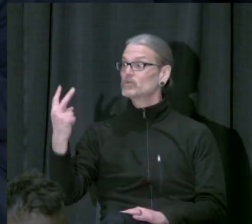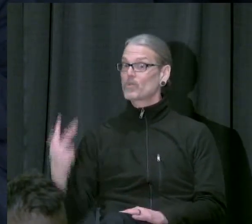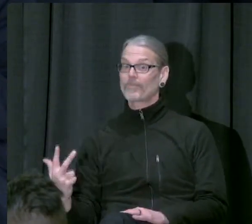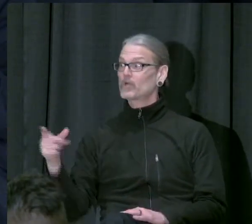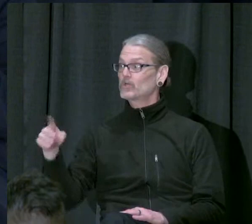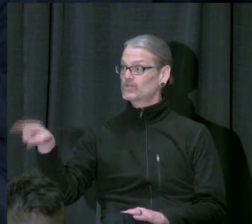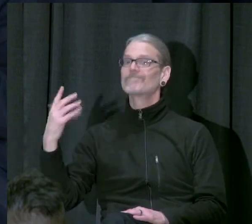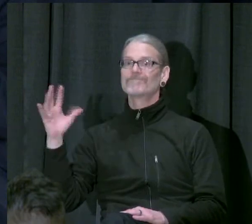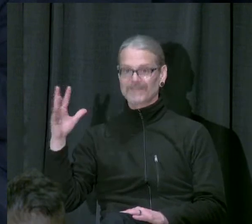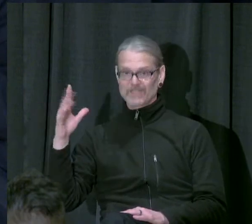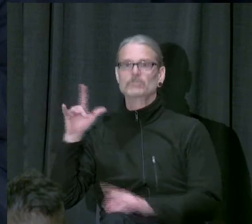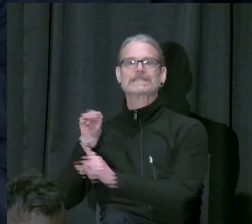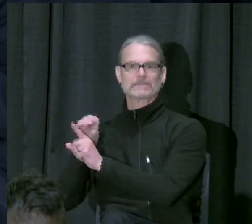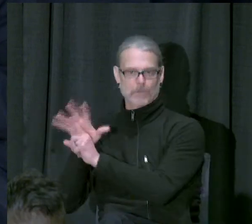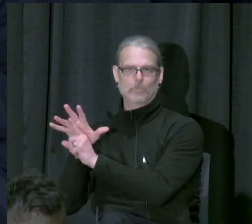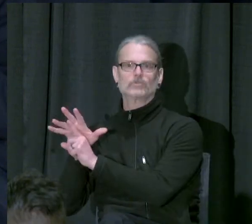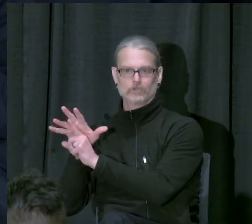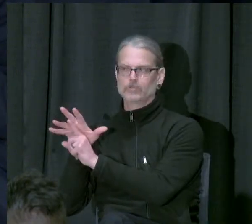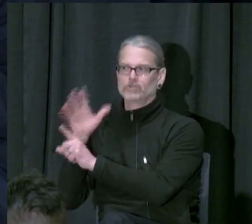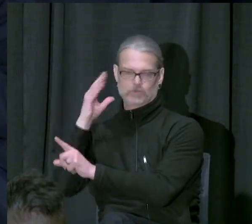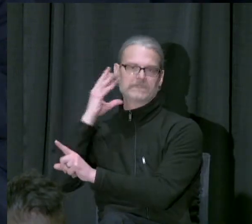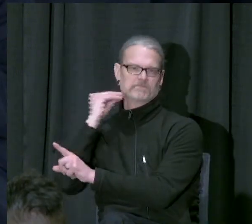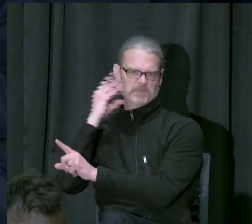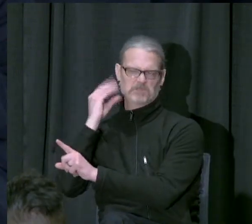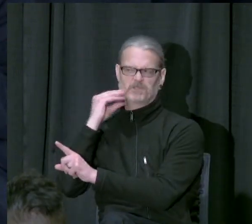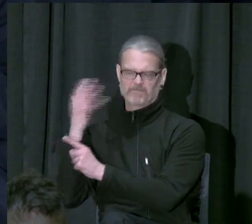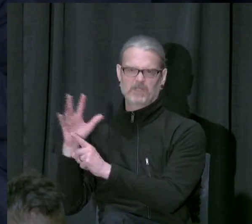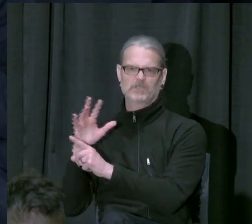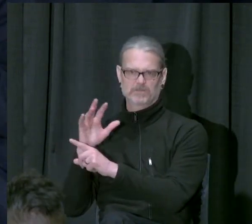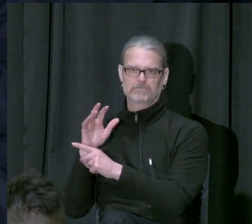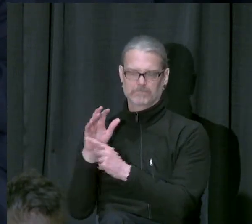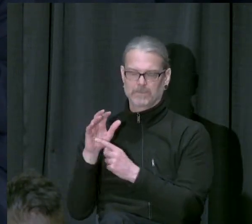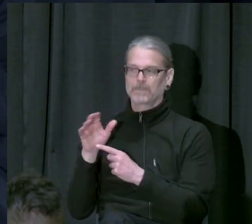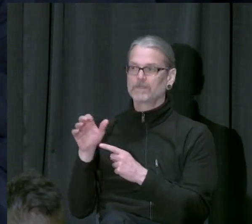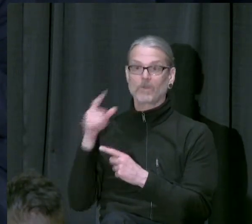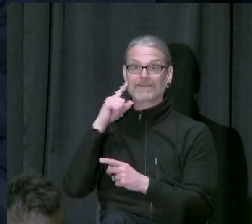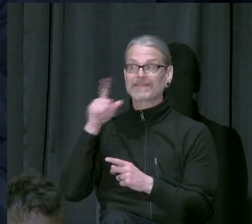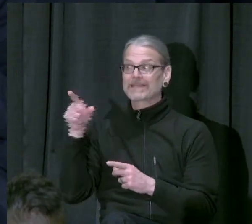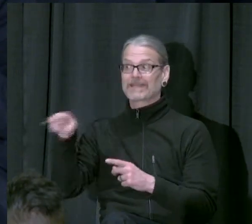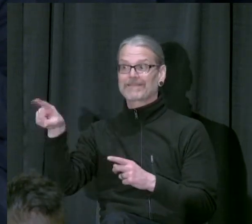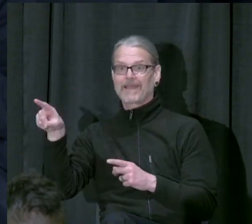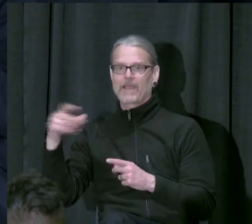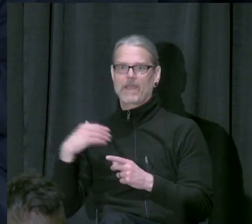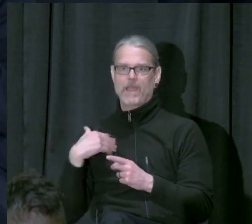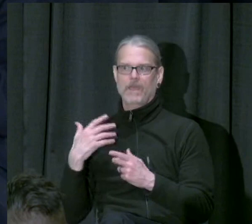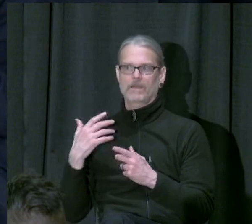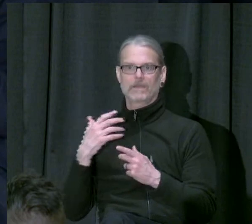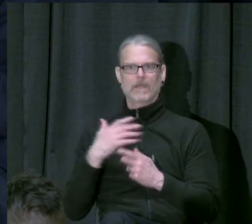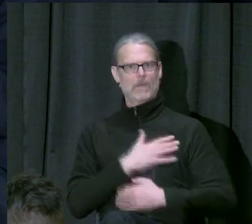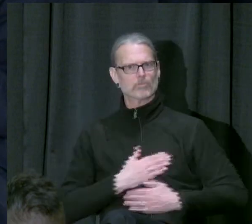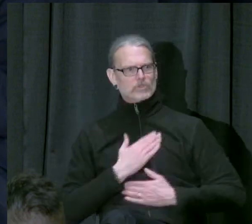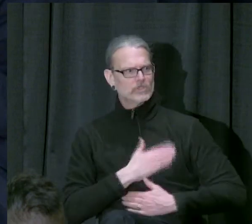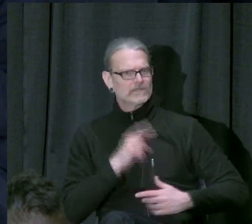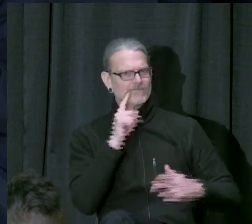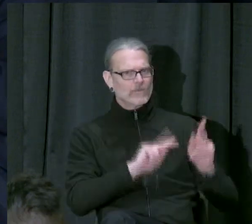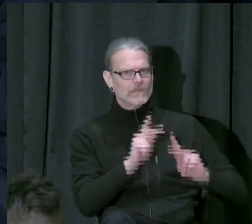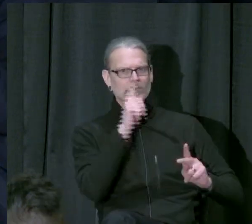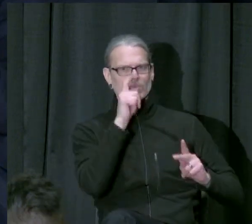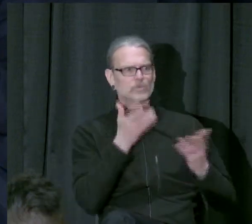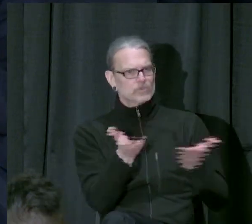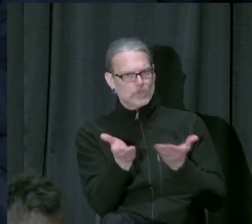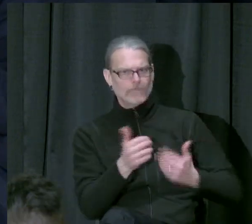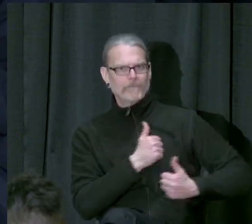had exposure. And I think they gained a greater appreciation for those who served in the military, those who have sacrificed a great